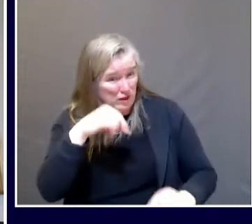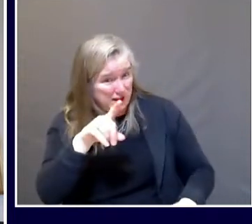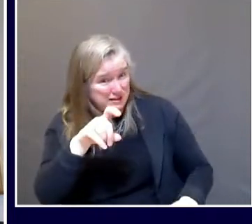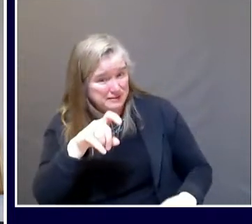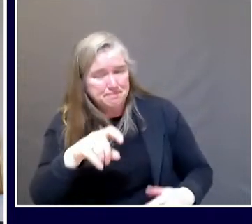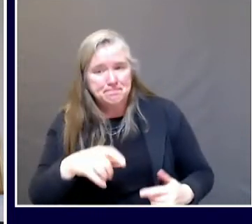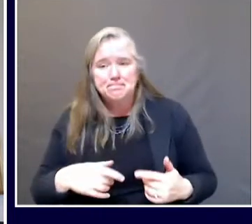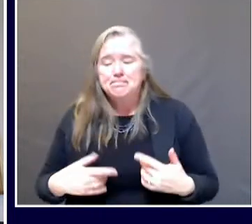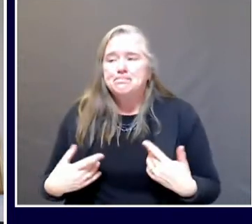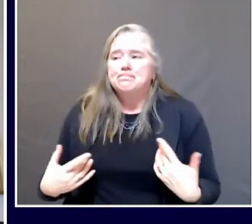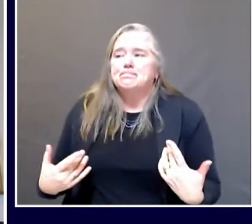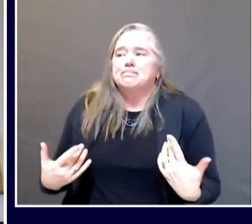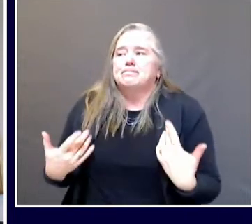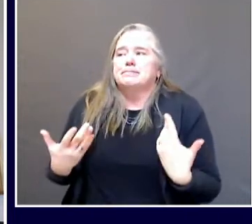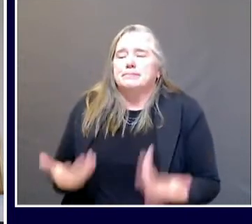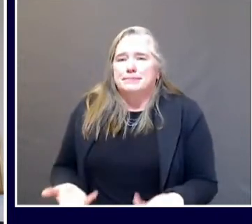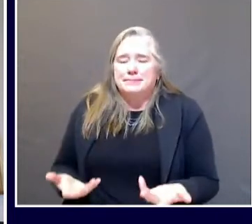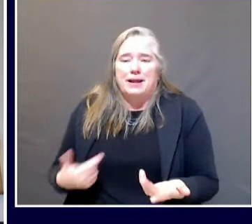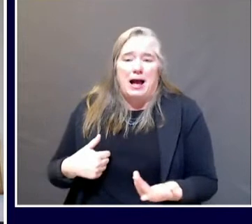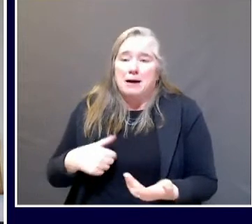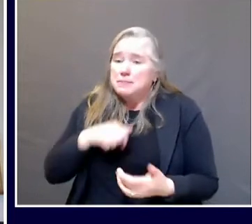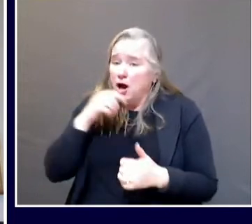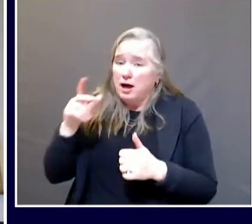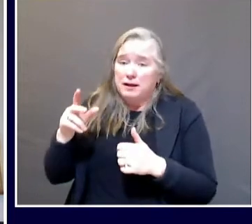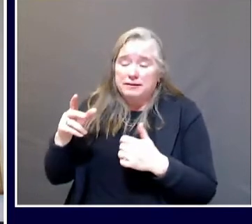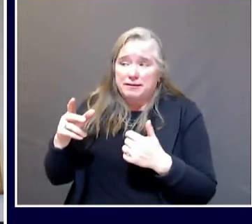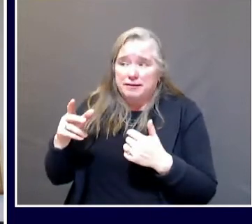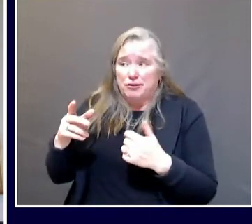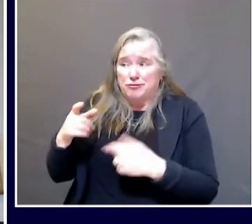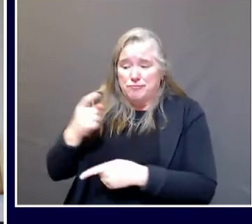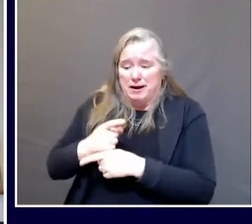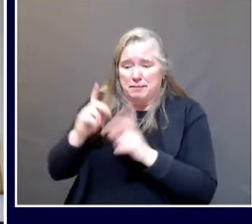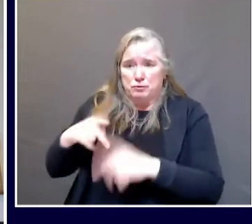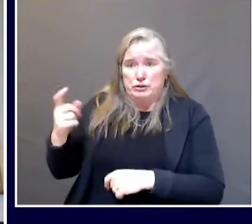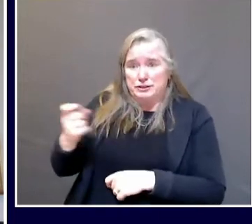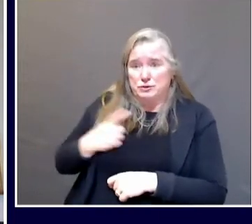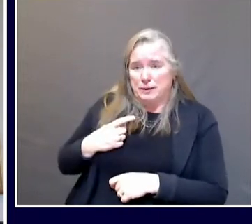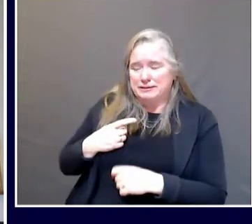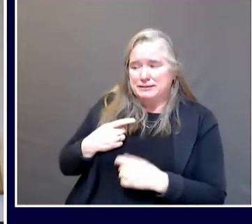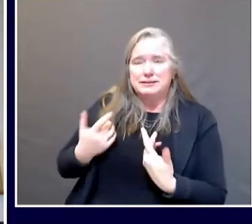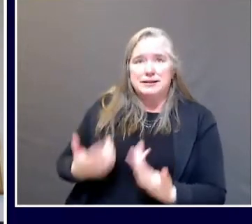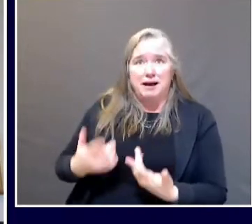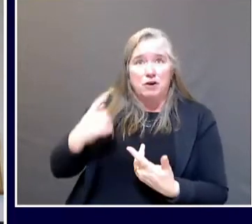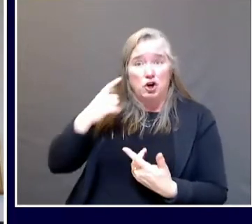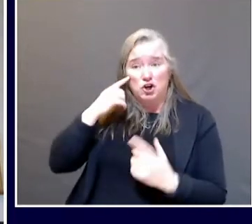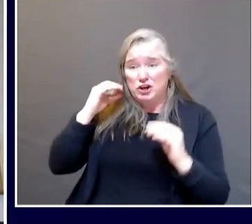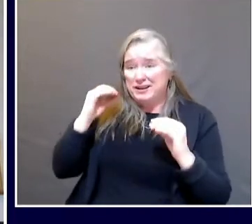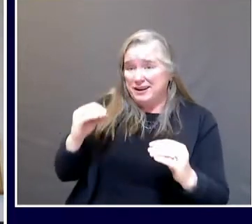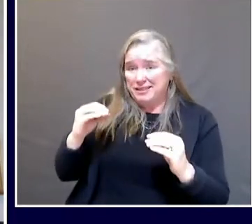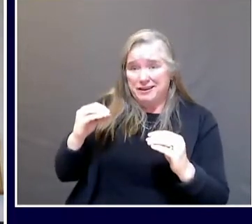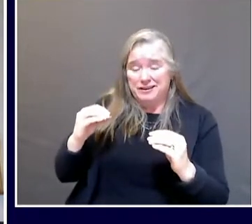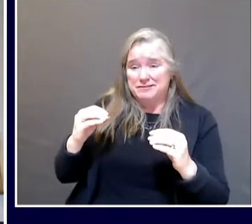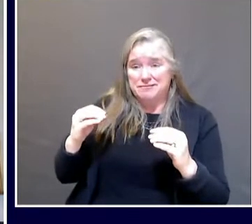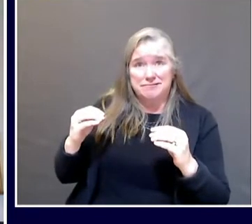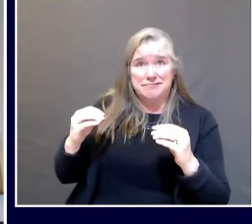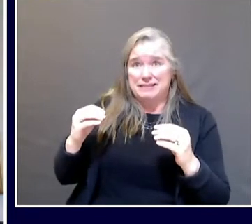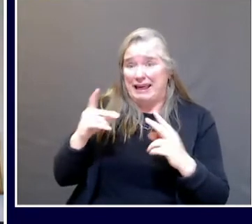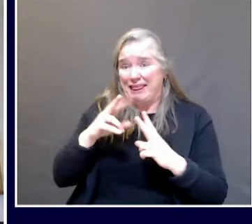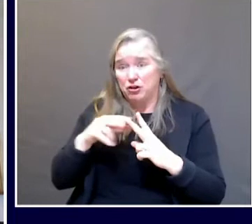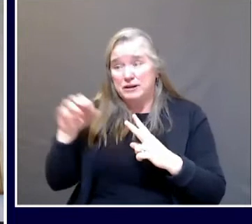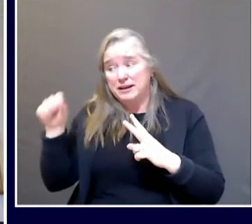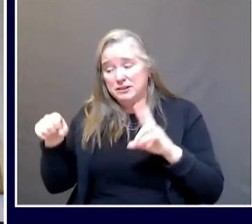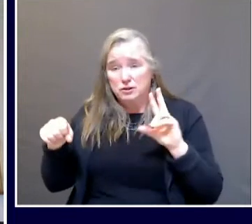I can't really answer that. I'm not a primary source there, Joe. I have not had any indication one way or another, but states are not